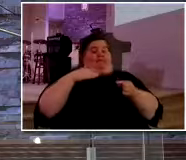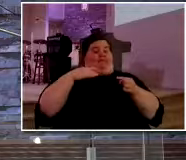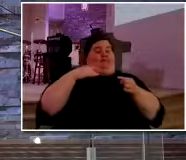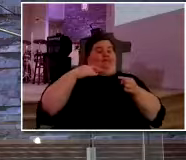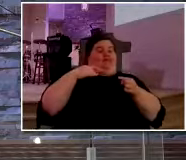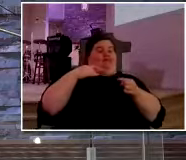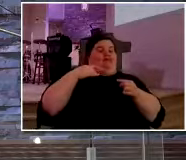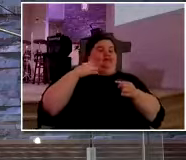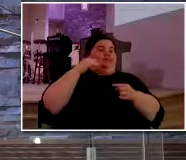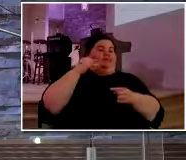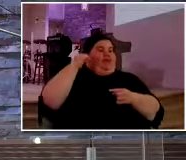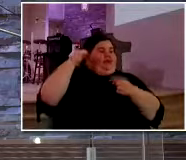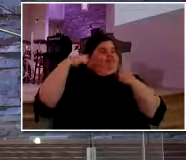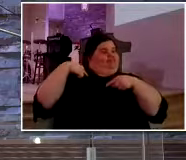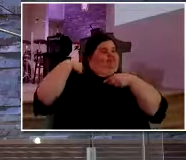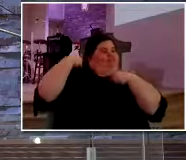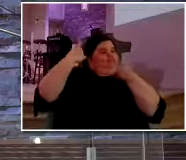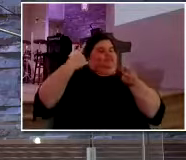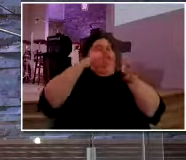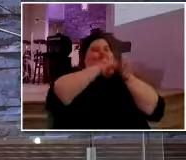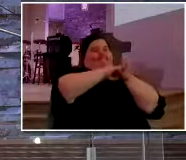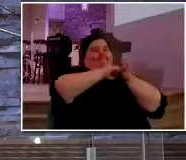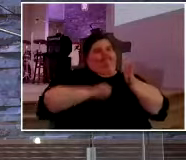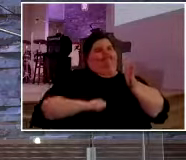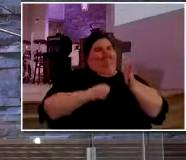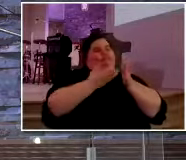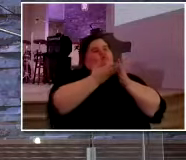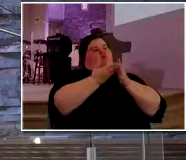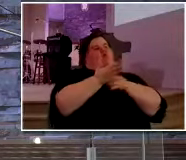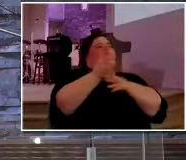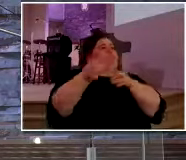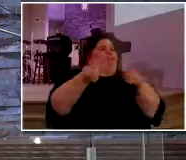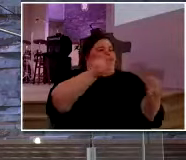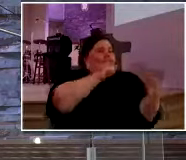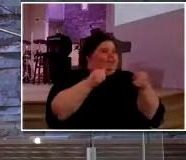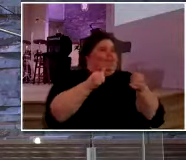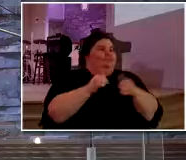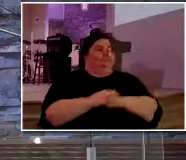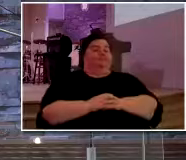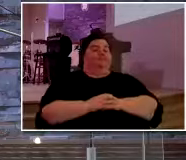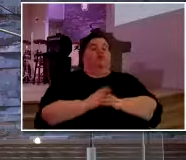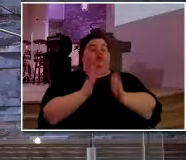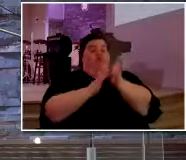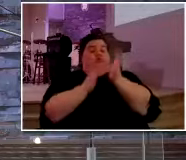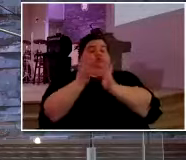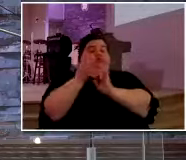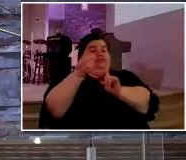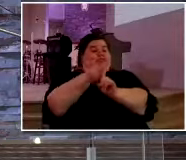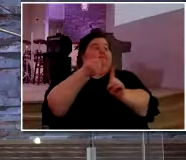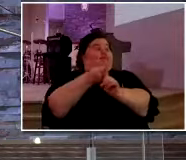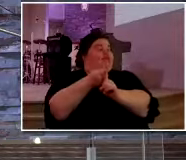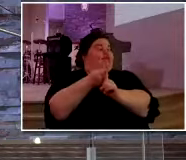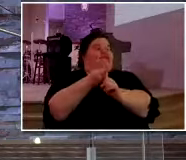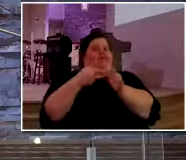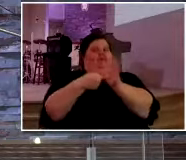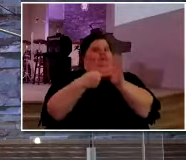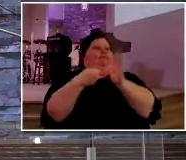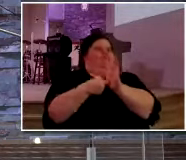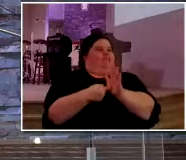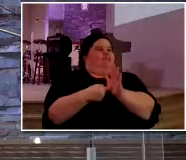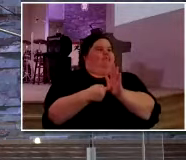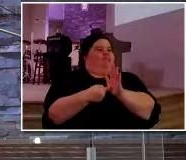of baptism. Jesus gives the example that to our lives of how it's supposed to happen. He who